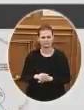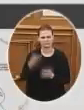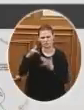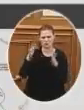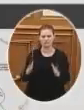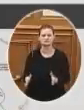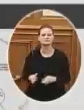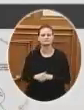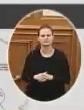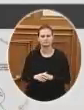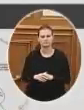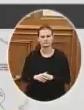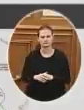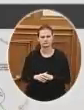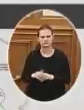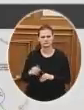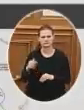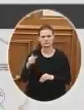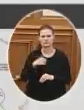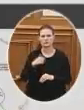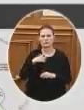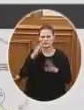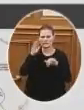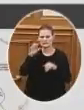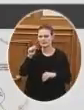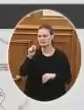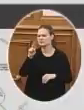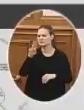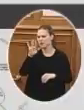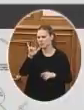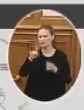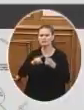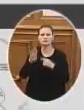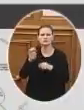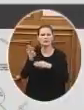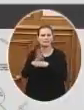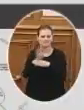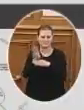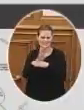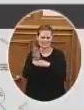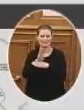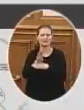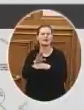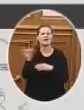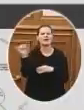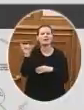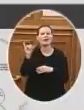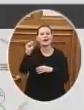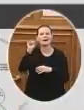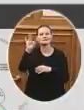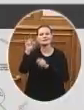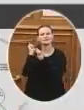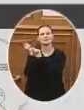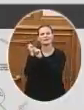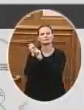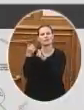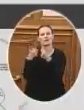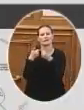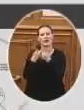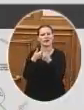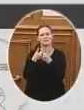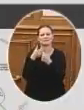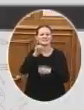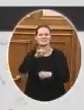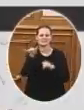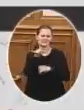expect that the subway will be busier in the busy days, much like we do with the ballpark situation. Now, this is just the